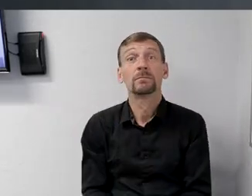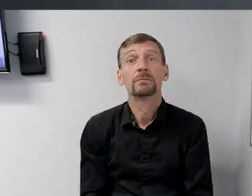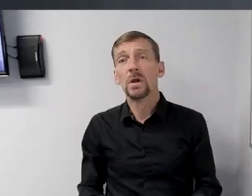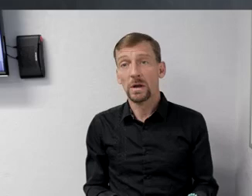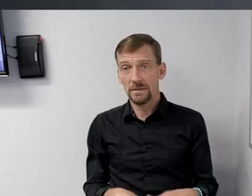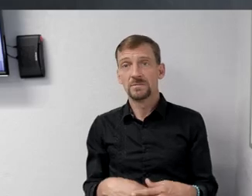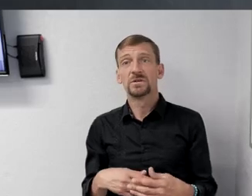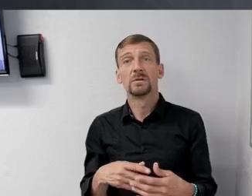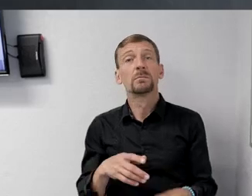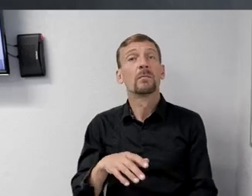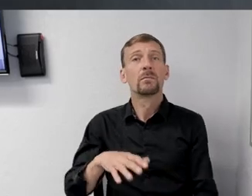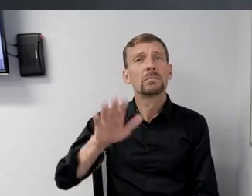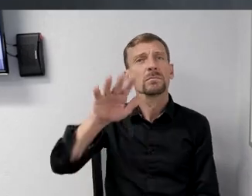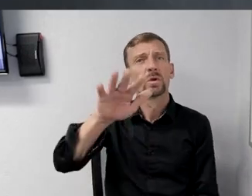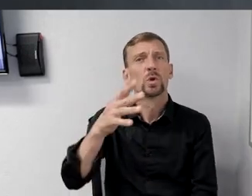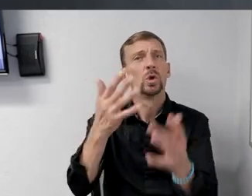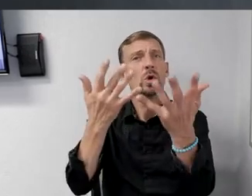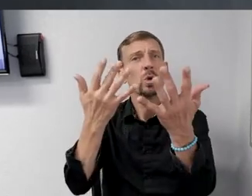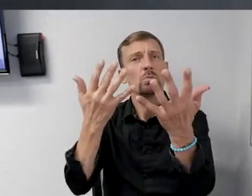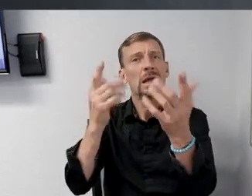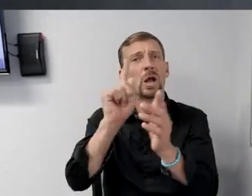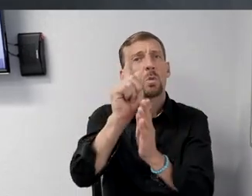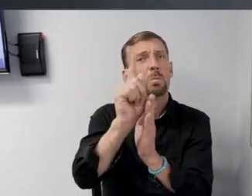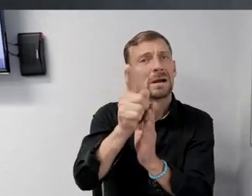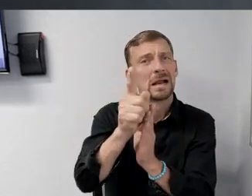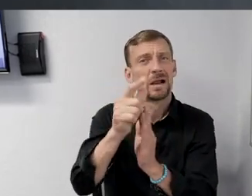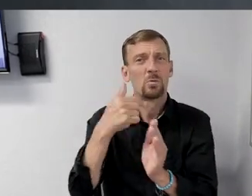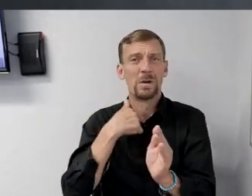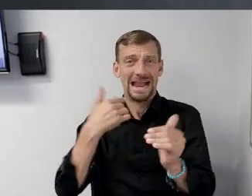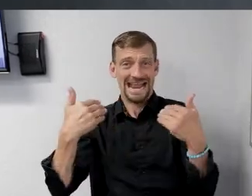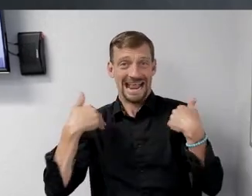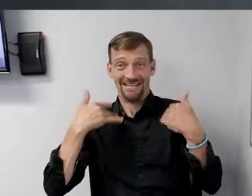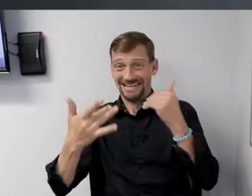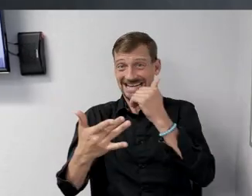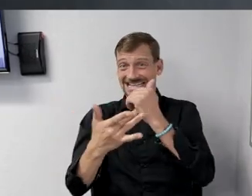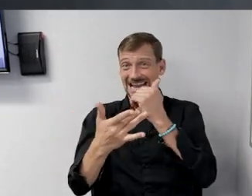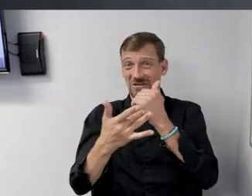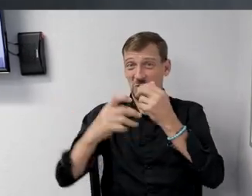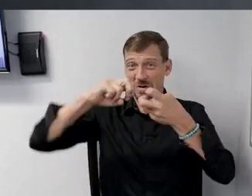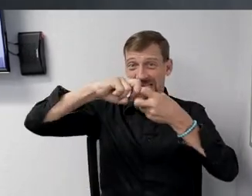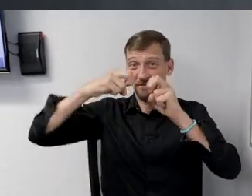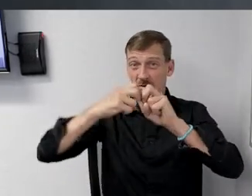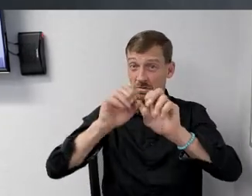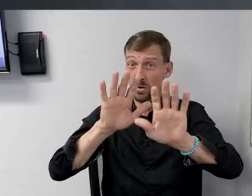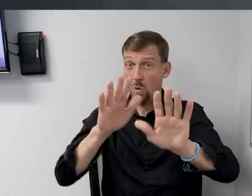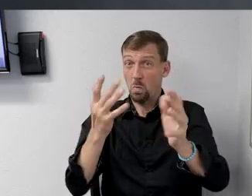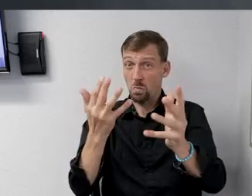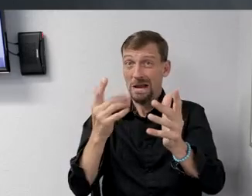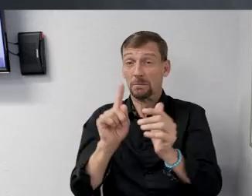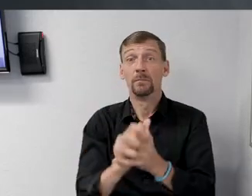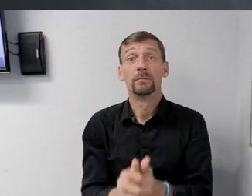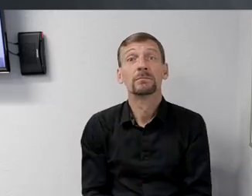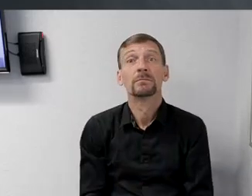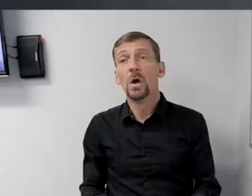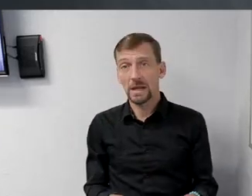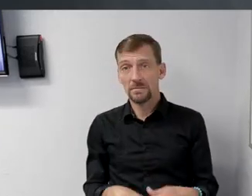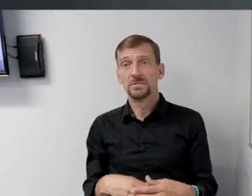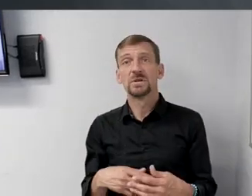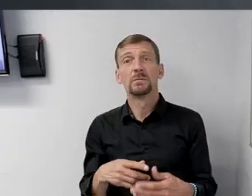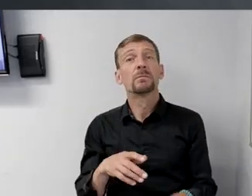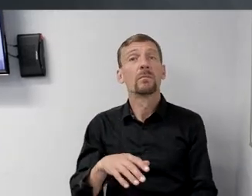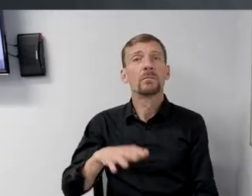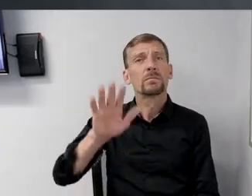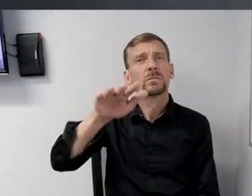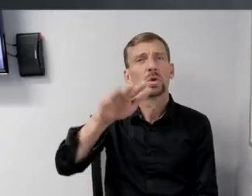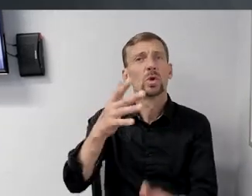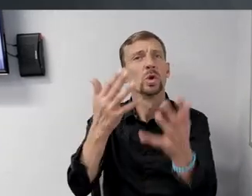that the governor's office sent kind of a nastygram to the county telling